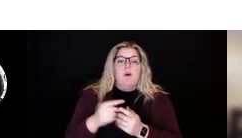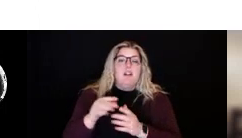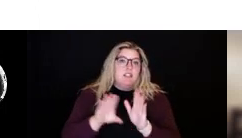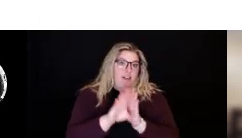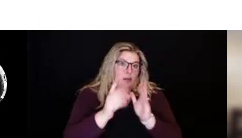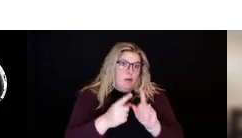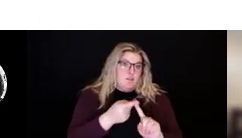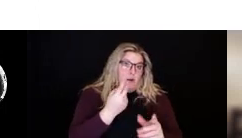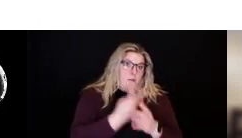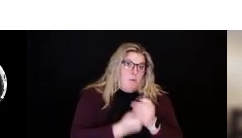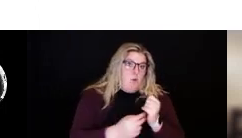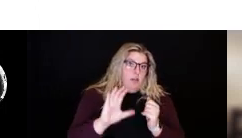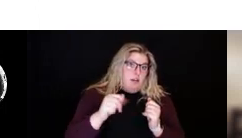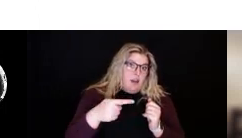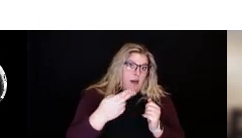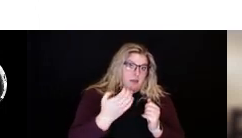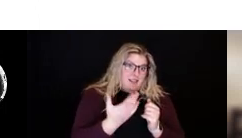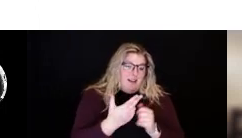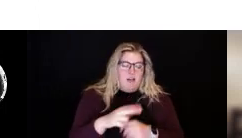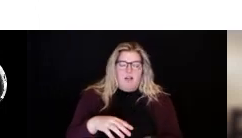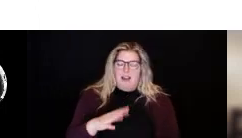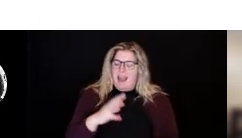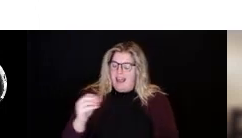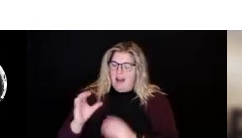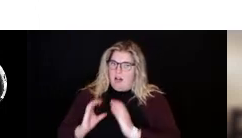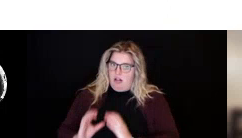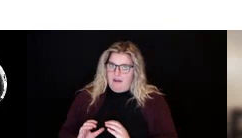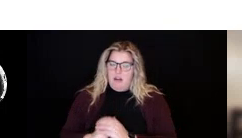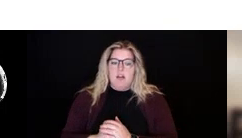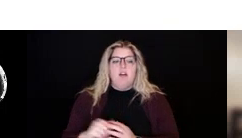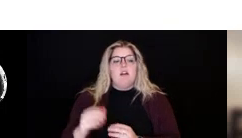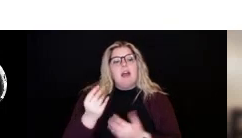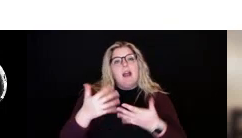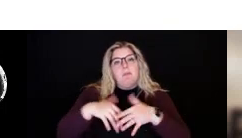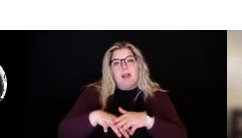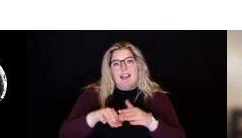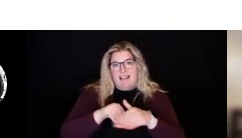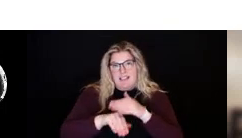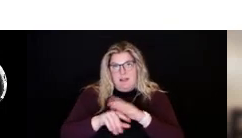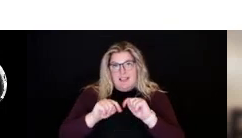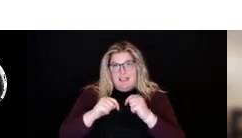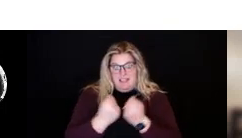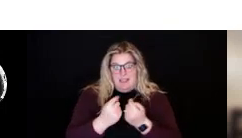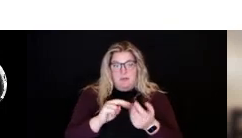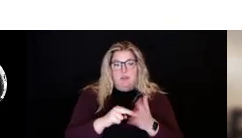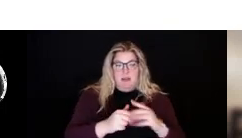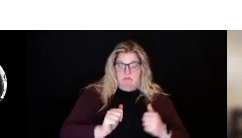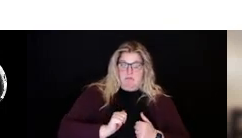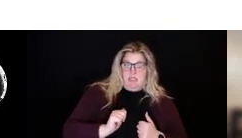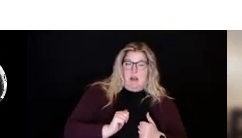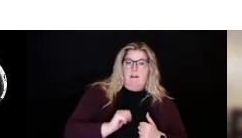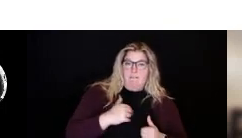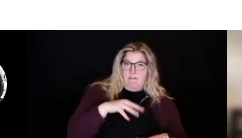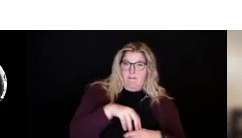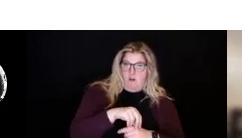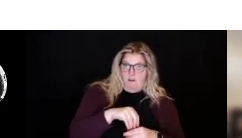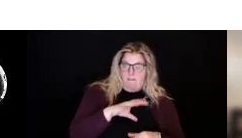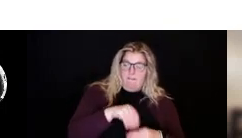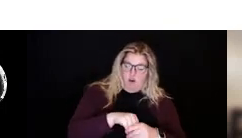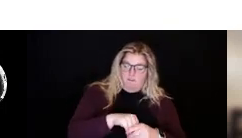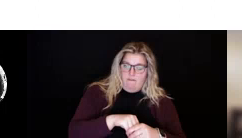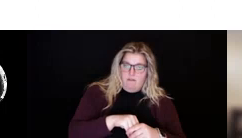both CapTech as well as the client, and a blended accessibility team that included myself in an accessibility